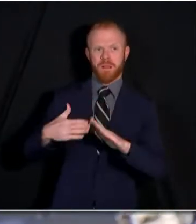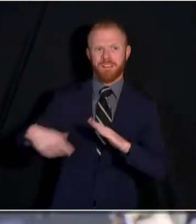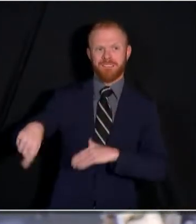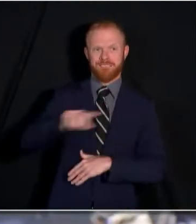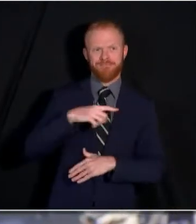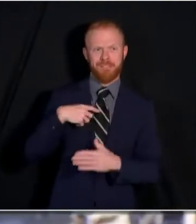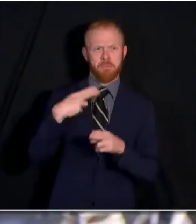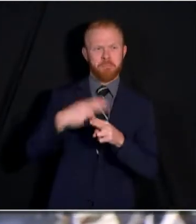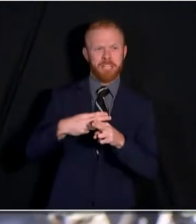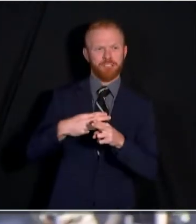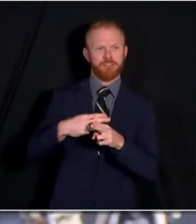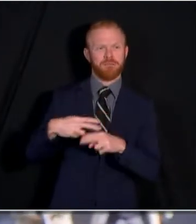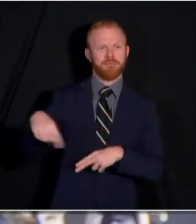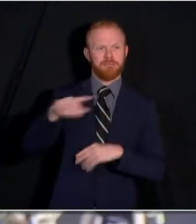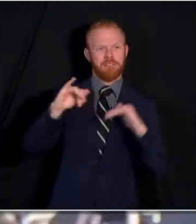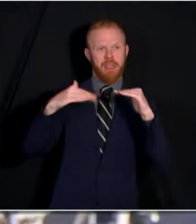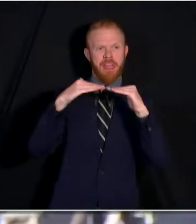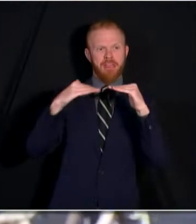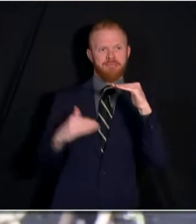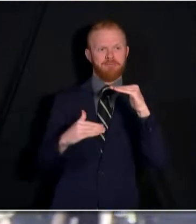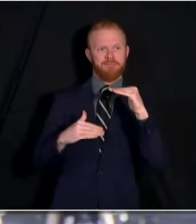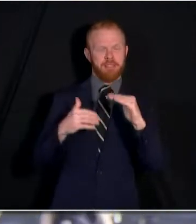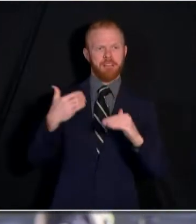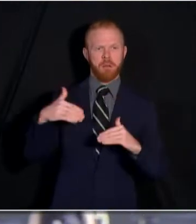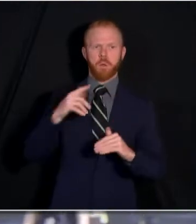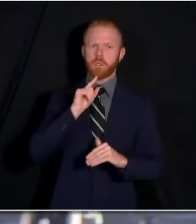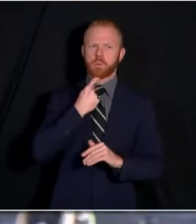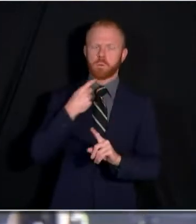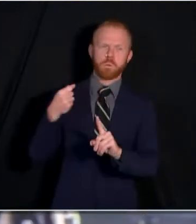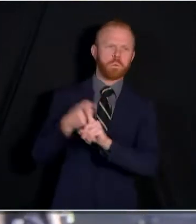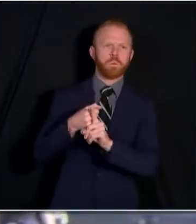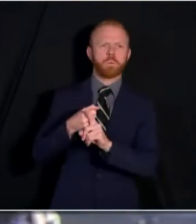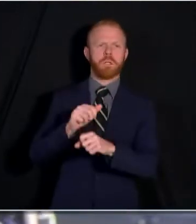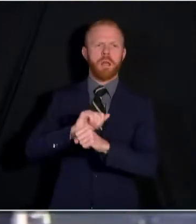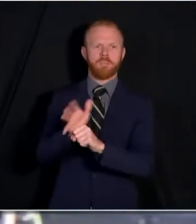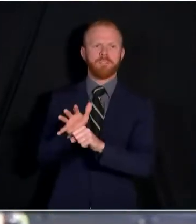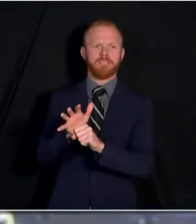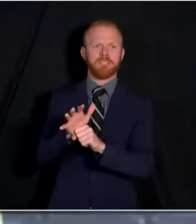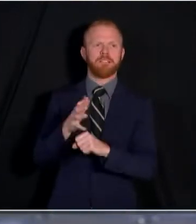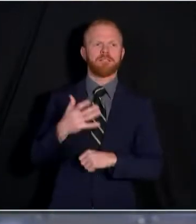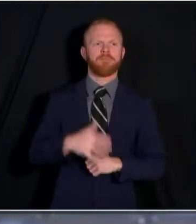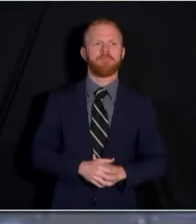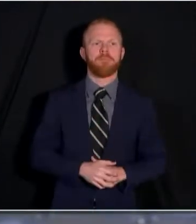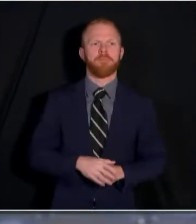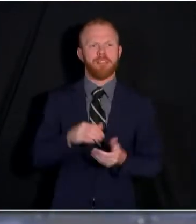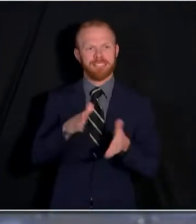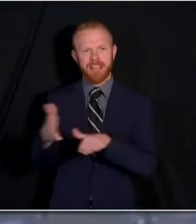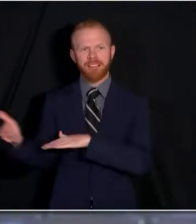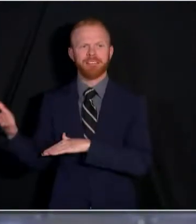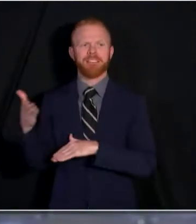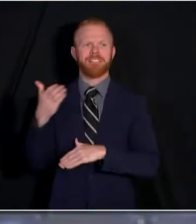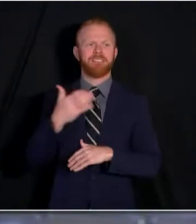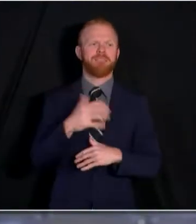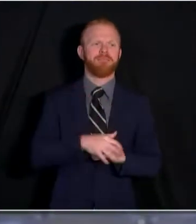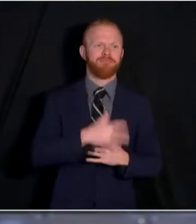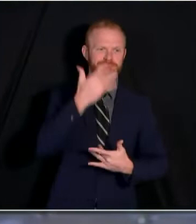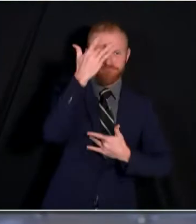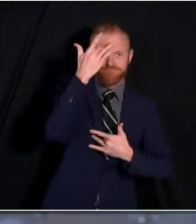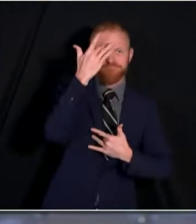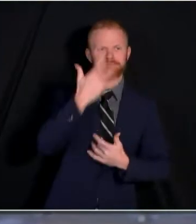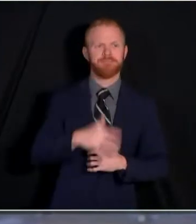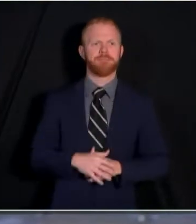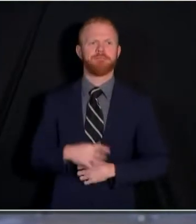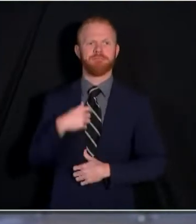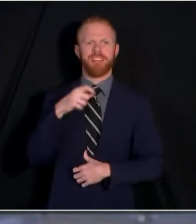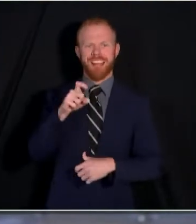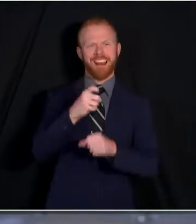are disproportionately impacted by the coronavirus, either infection or mortality, get access